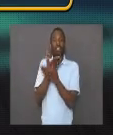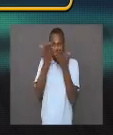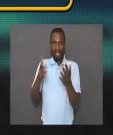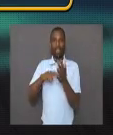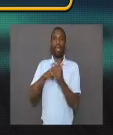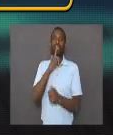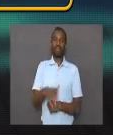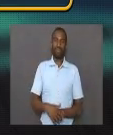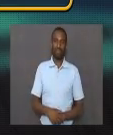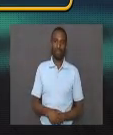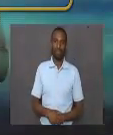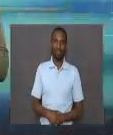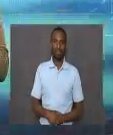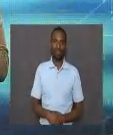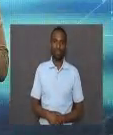particles.